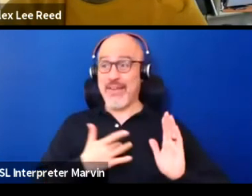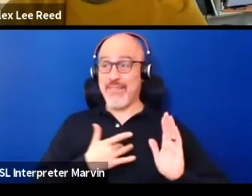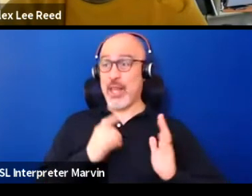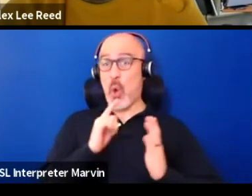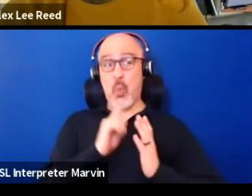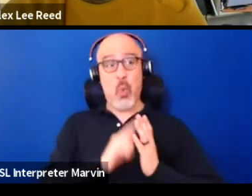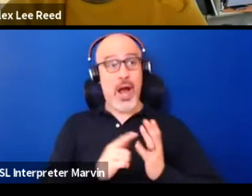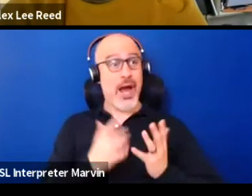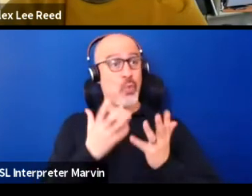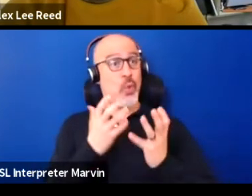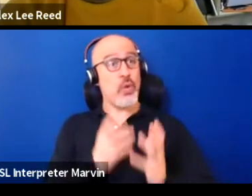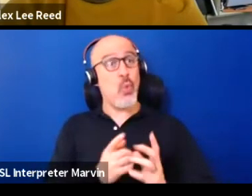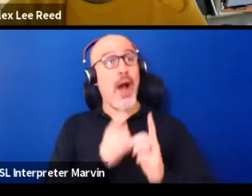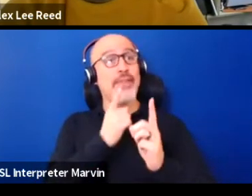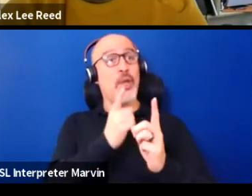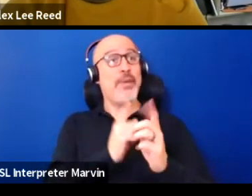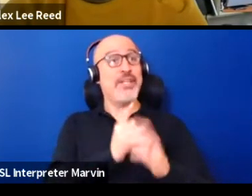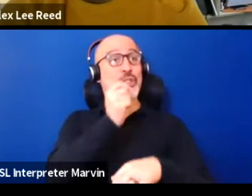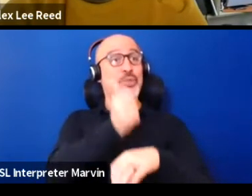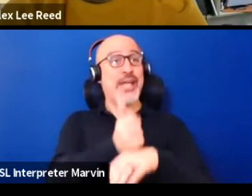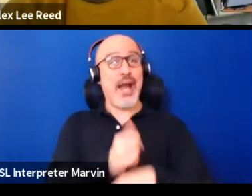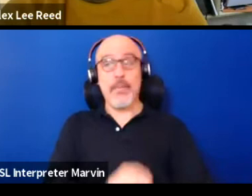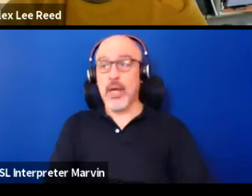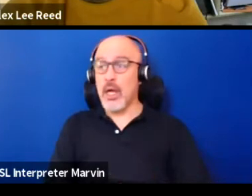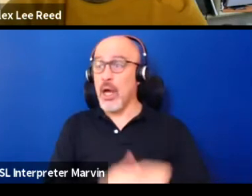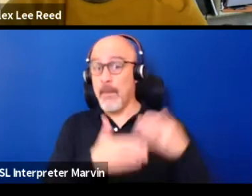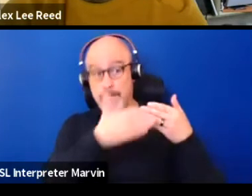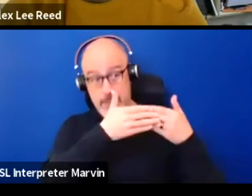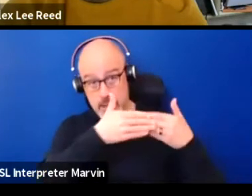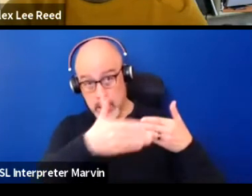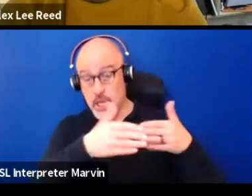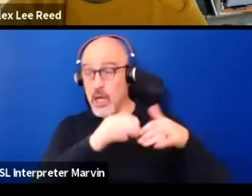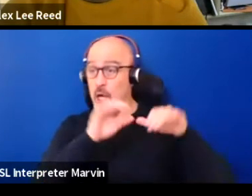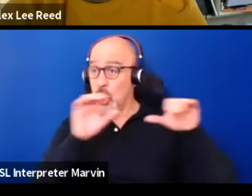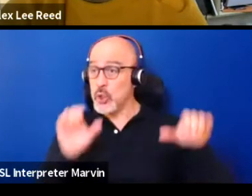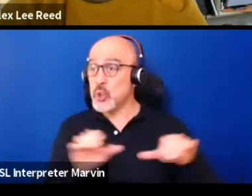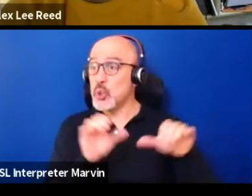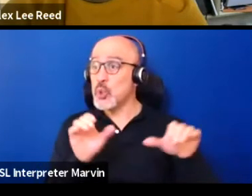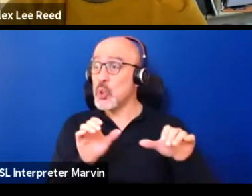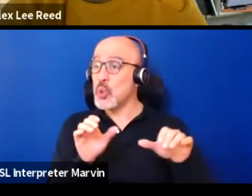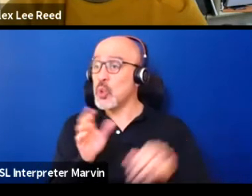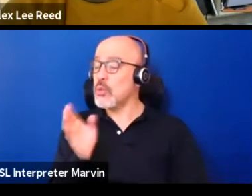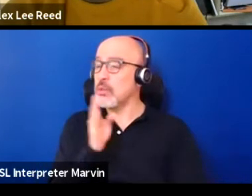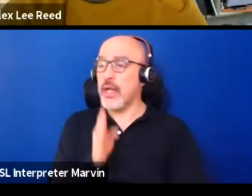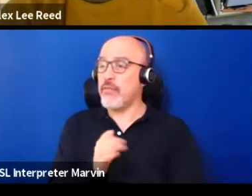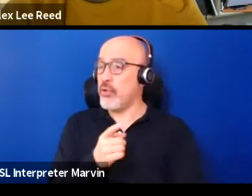their mission to be, and then they don't actually do anything in service of that mission.